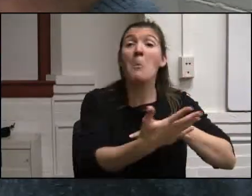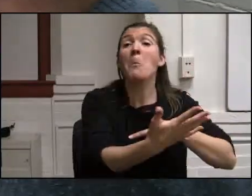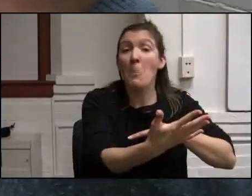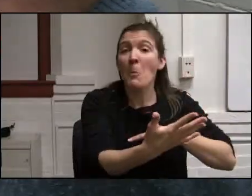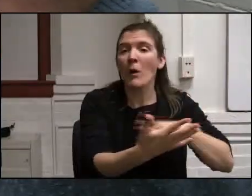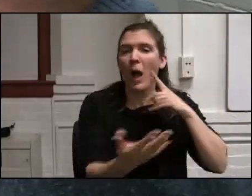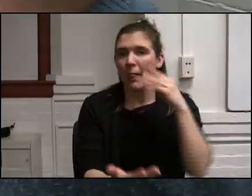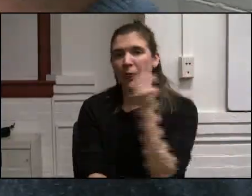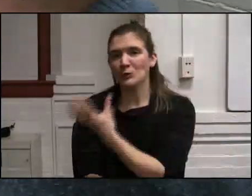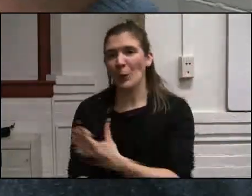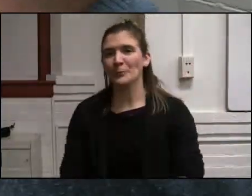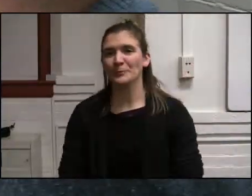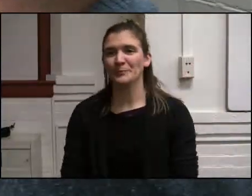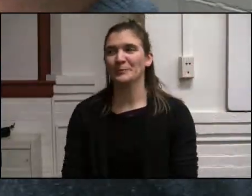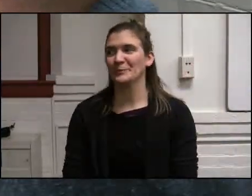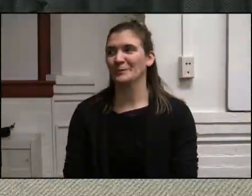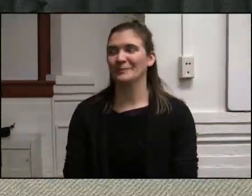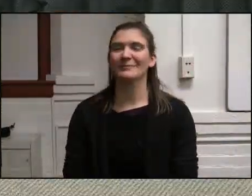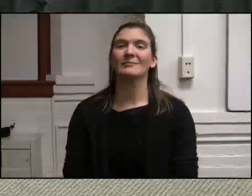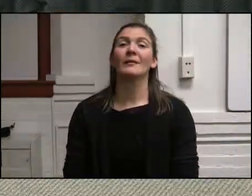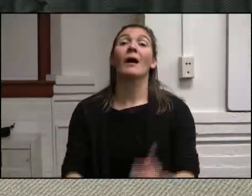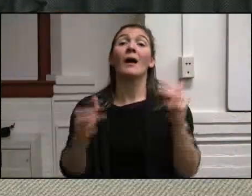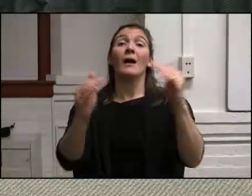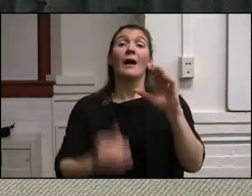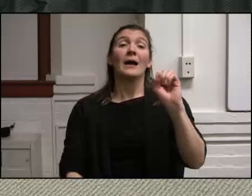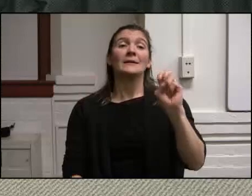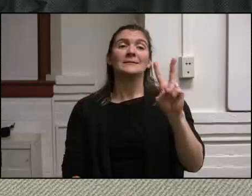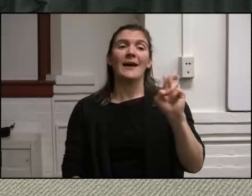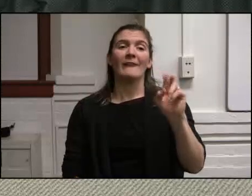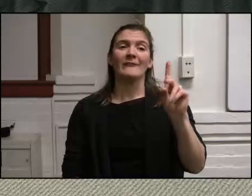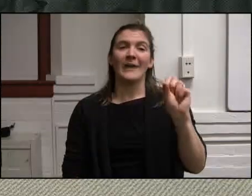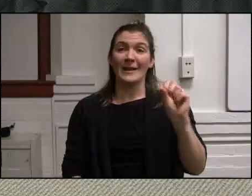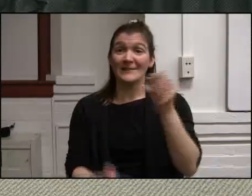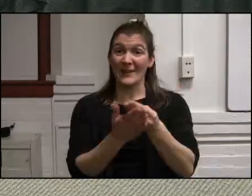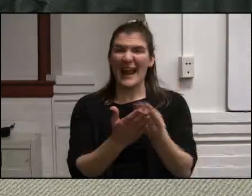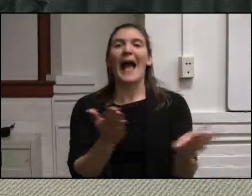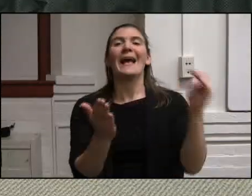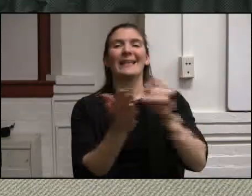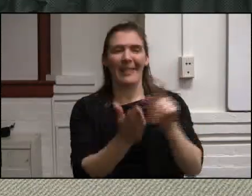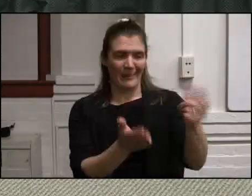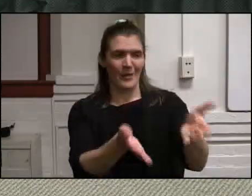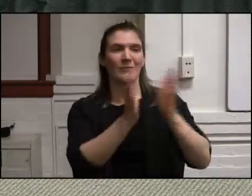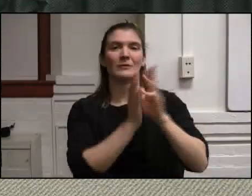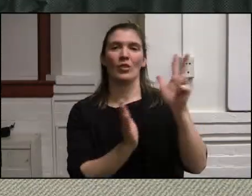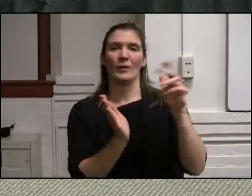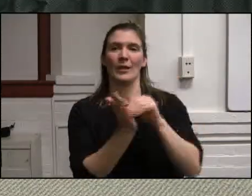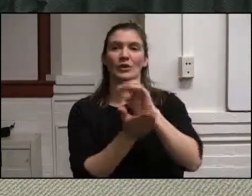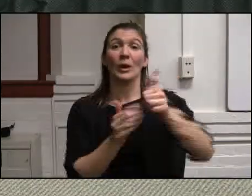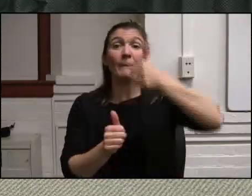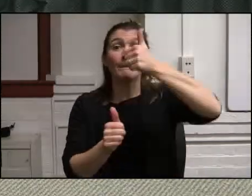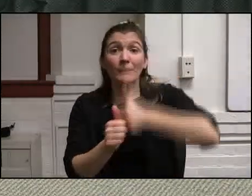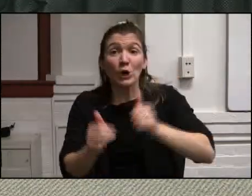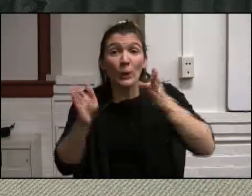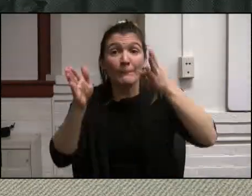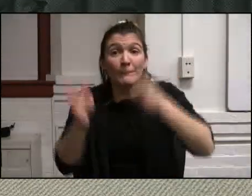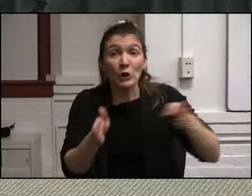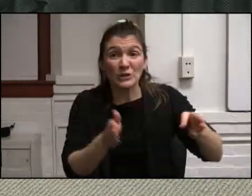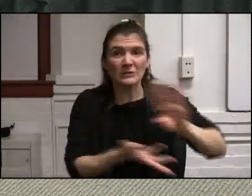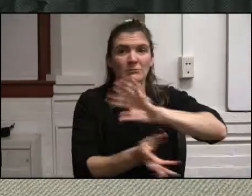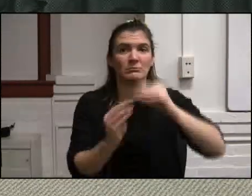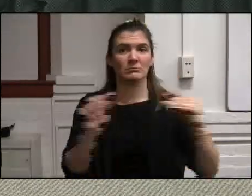beyond. The CEVEDS funding, once again, CEVEDS requested $3,000 per resident,